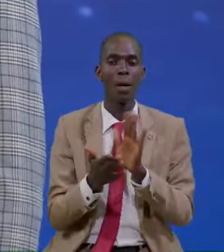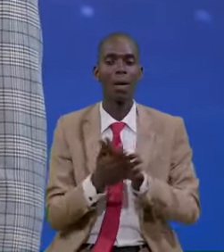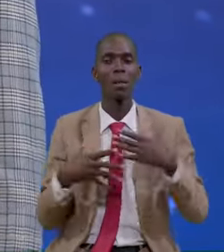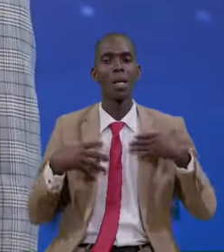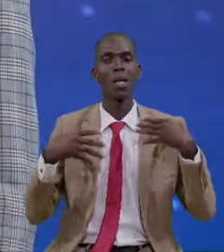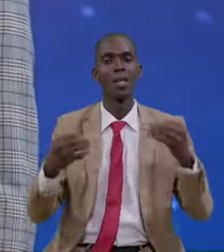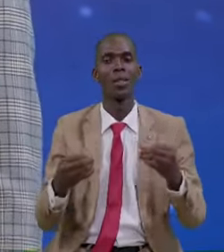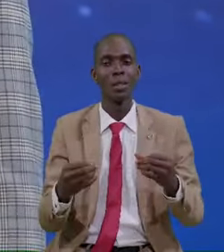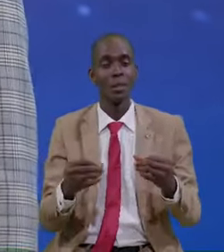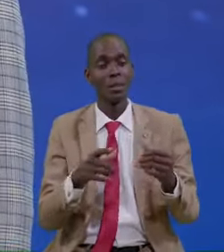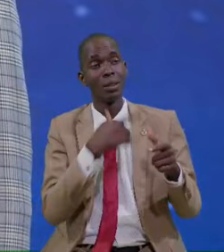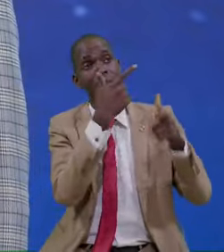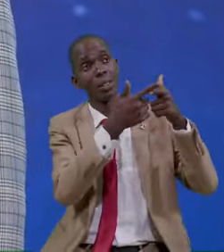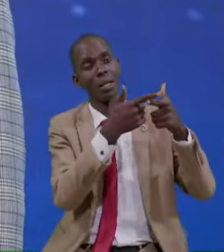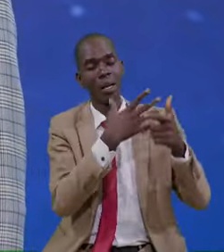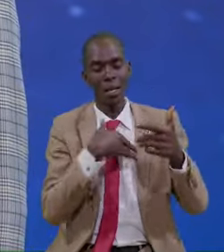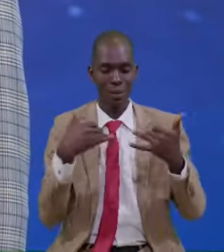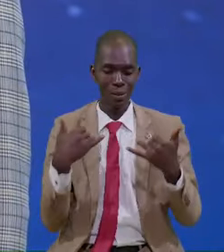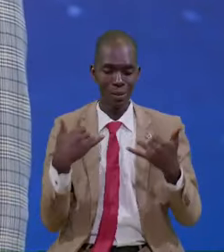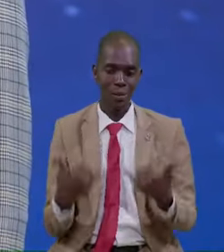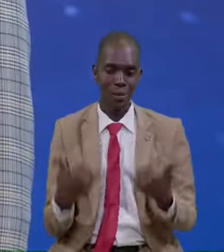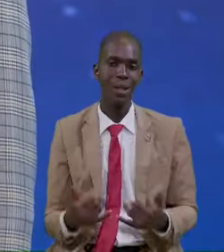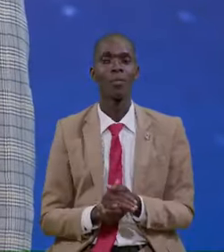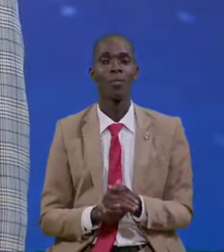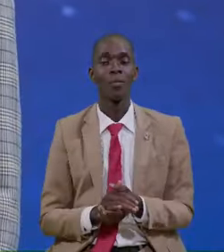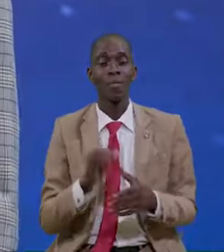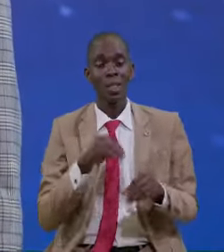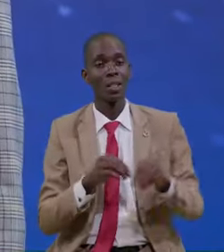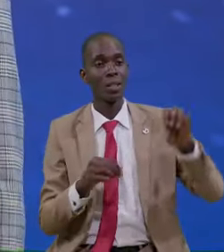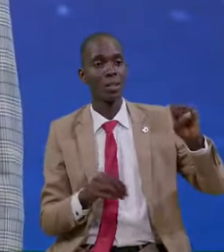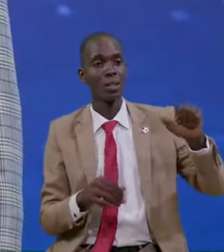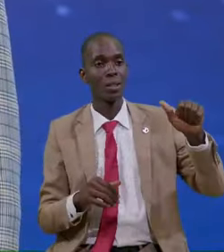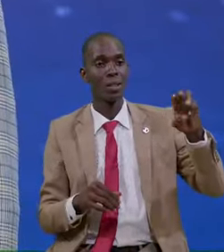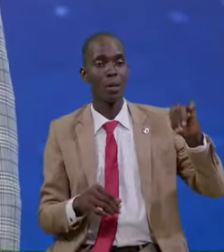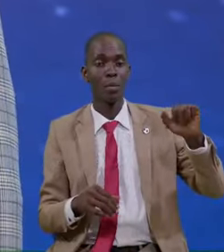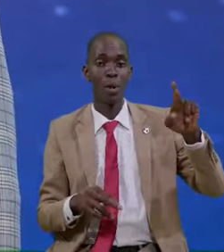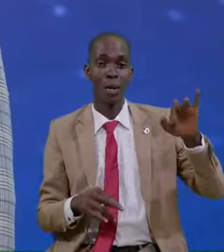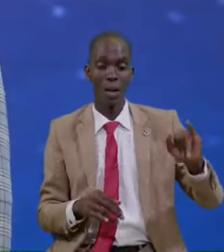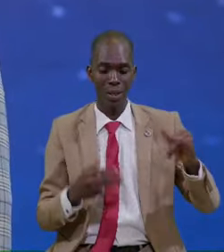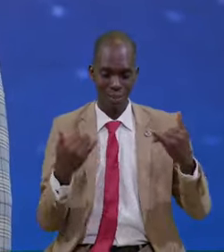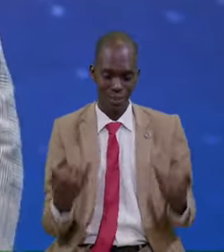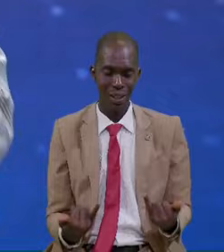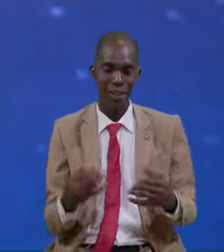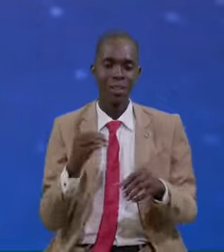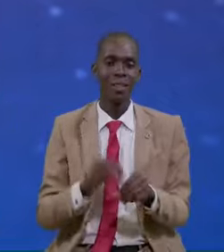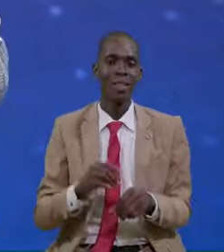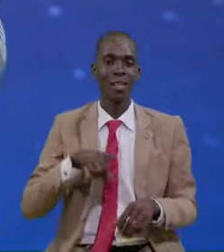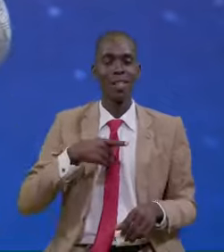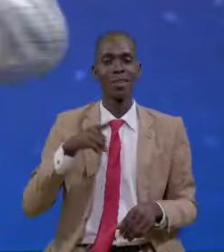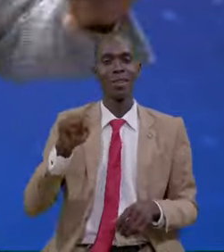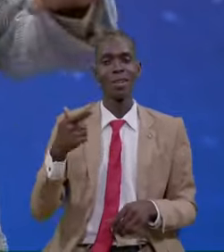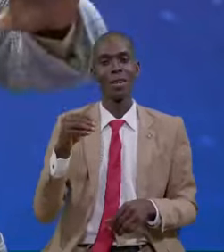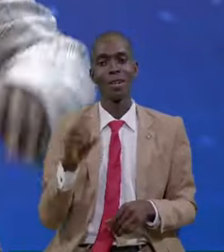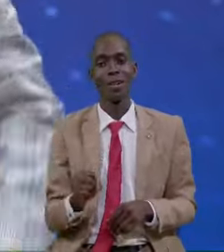then and now. In Samaria, here now in Lagos. In